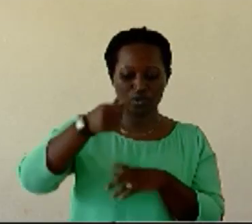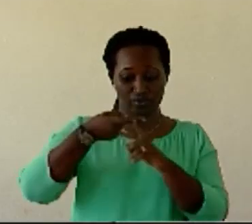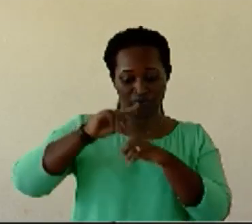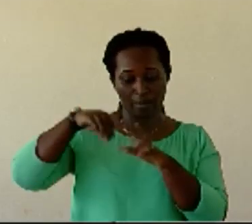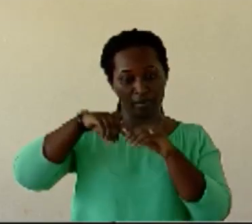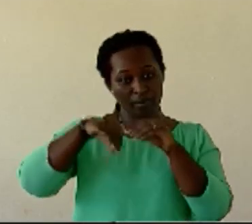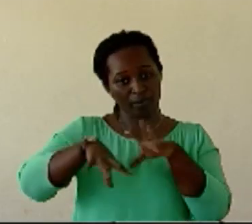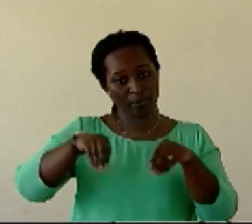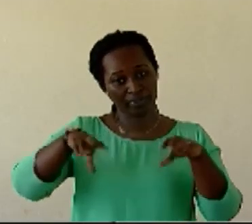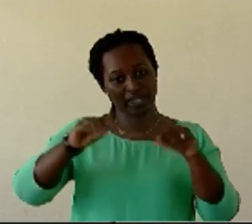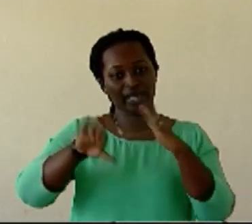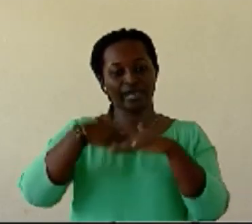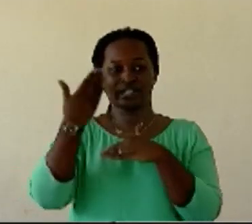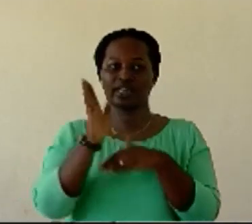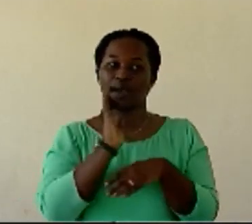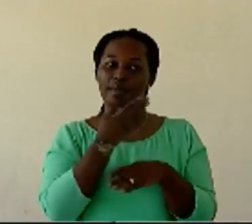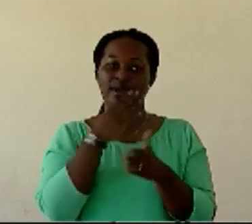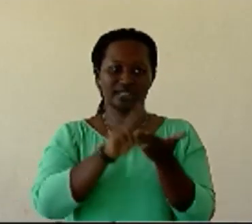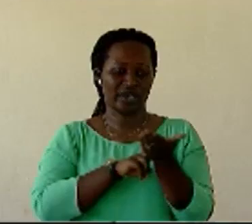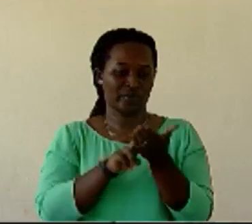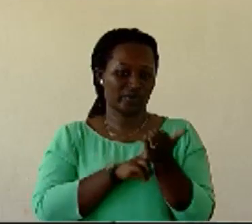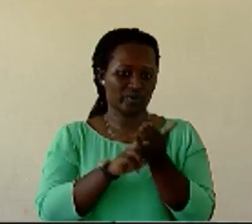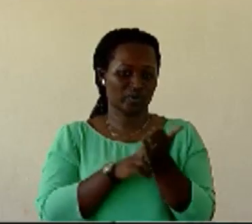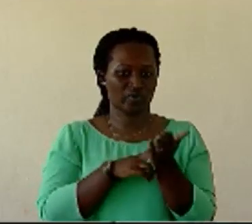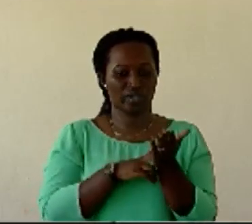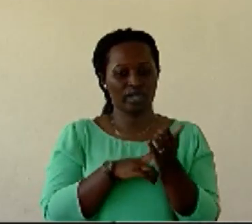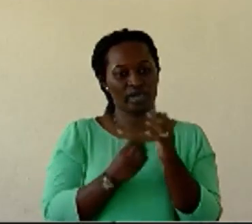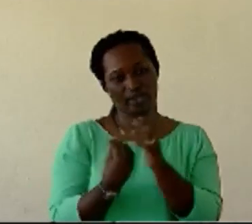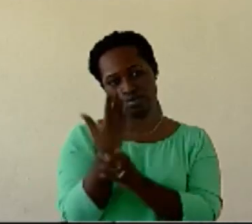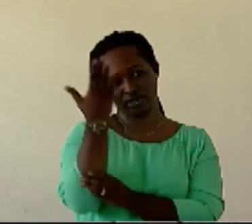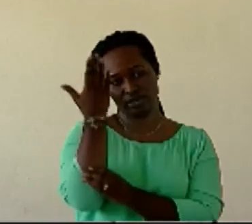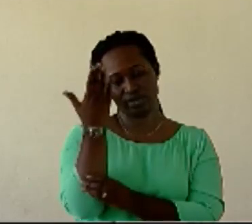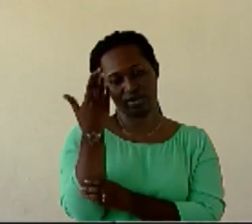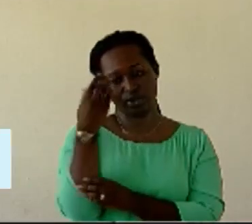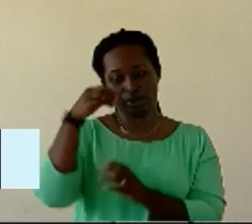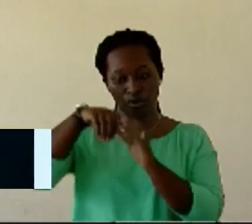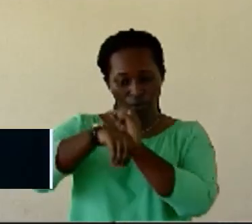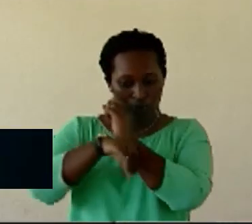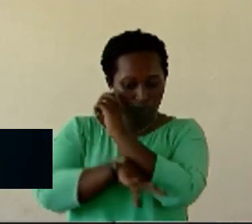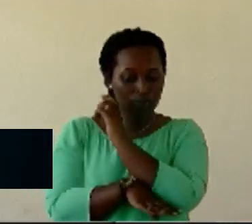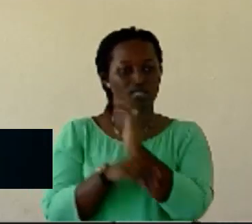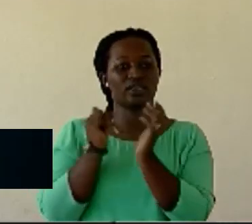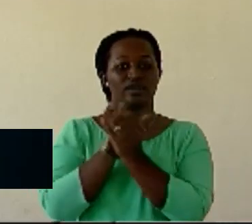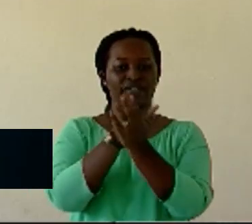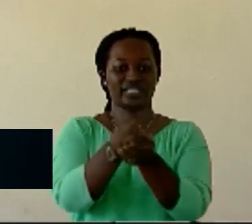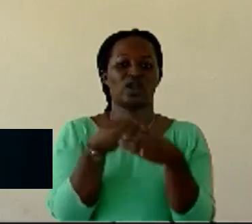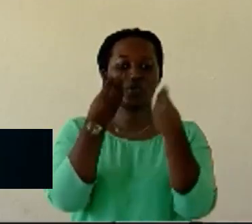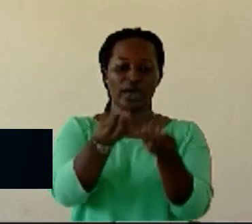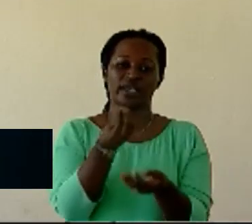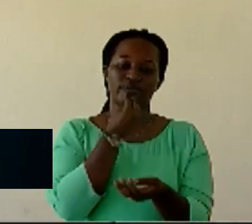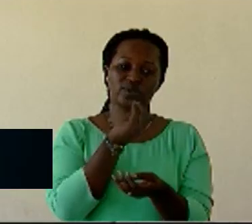so that water can be used by the upper parts of the plant. Roots fix the plant firmly into the